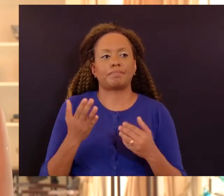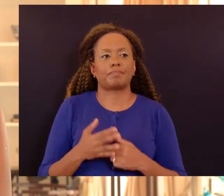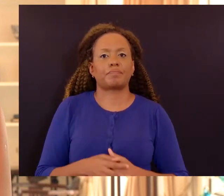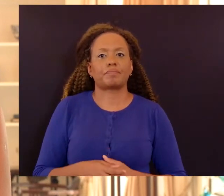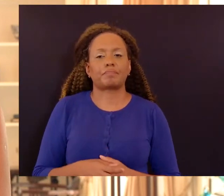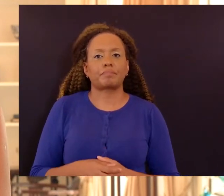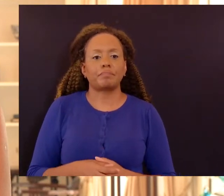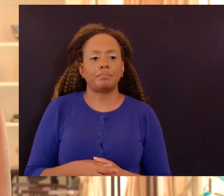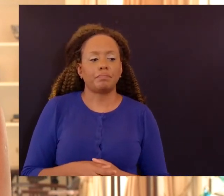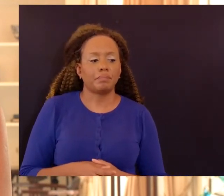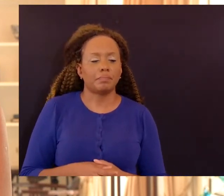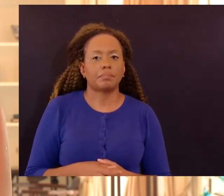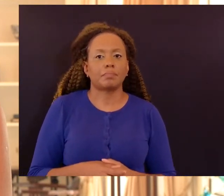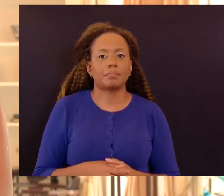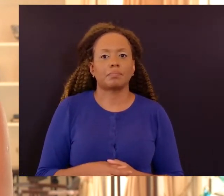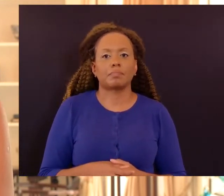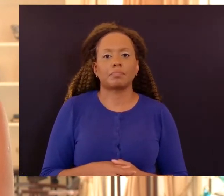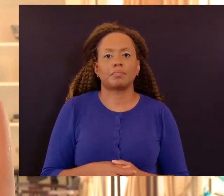questions.